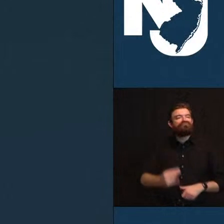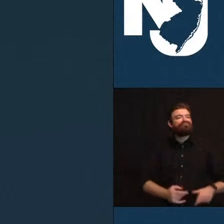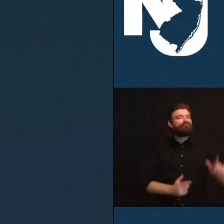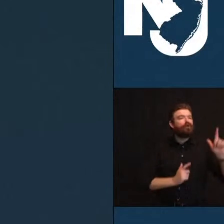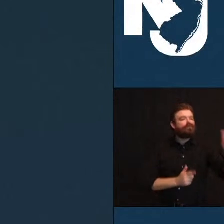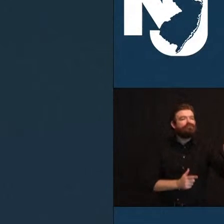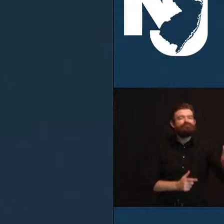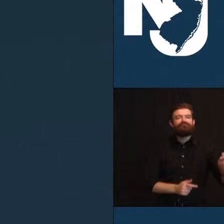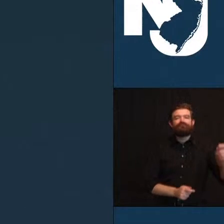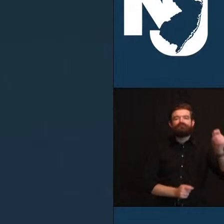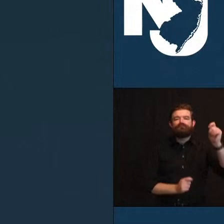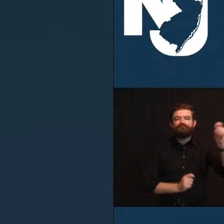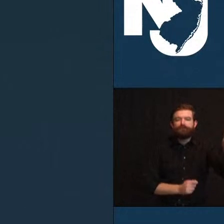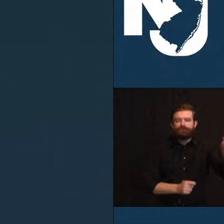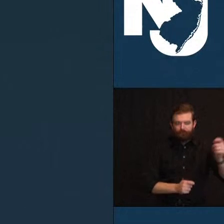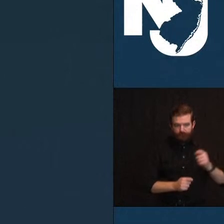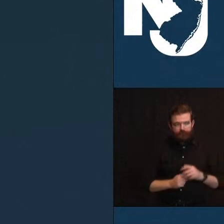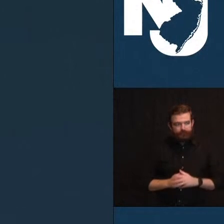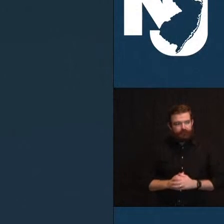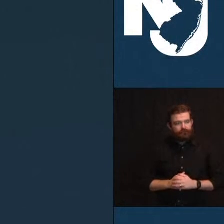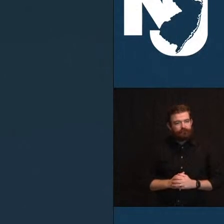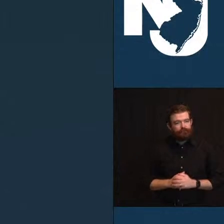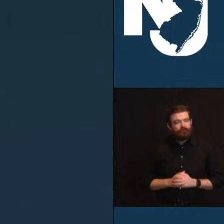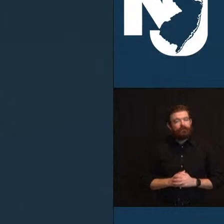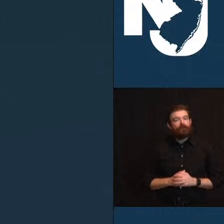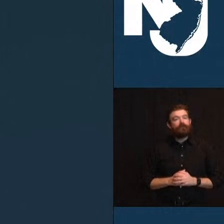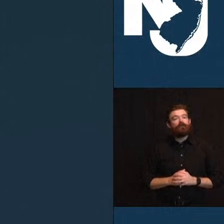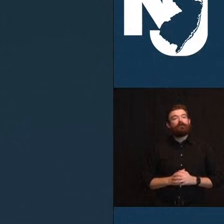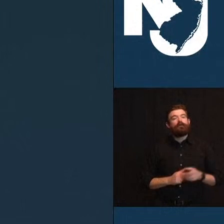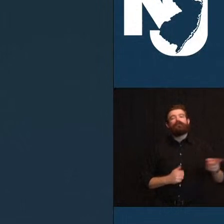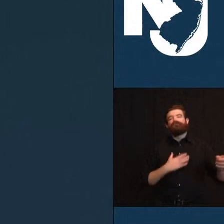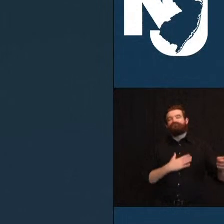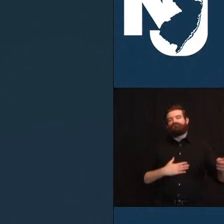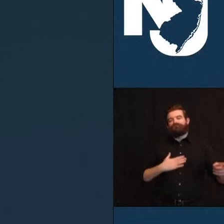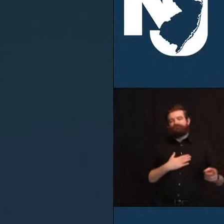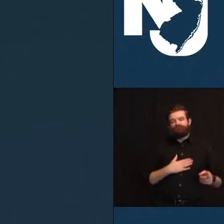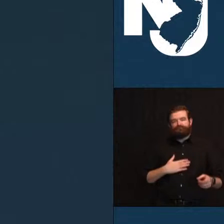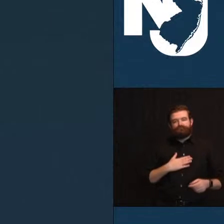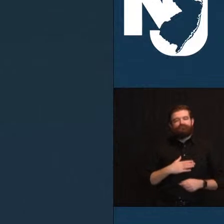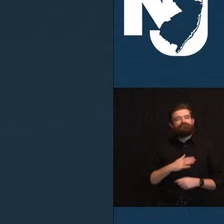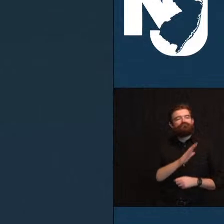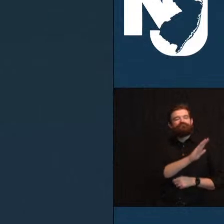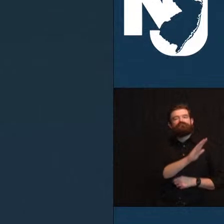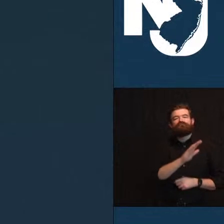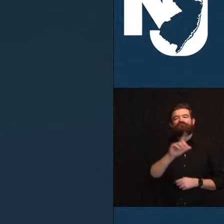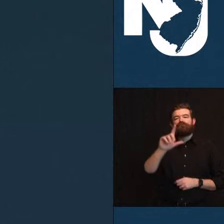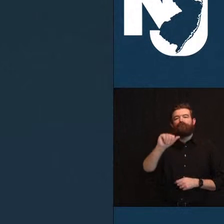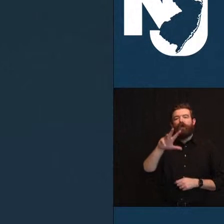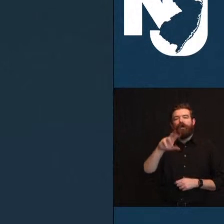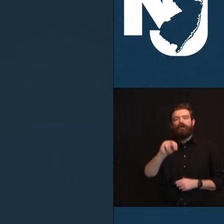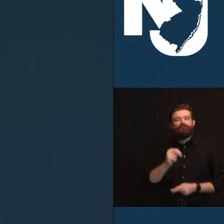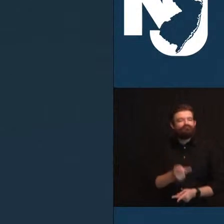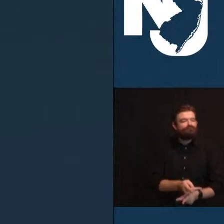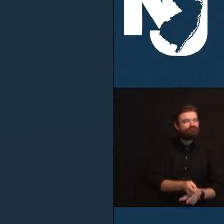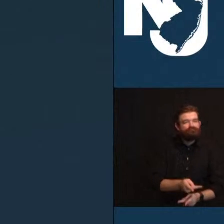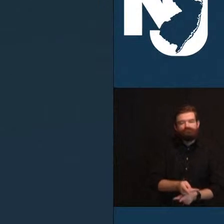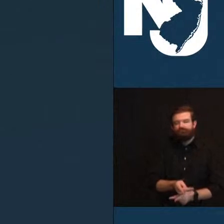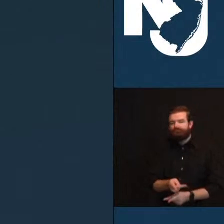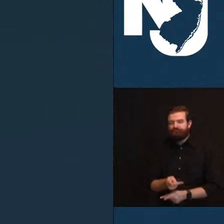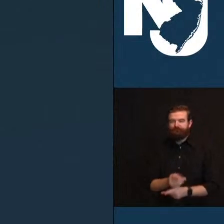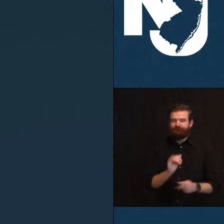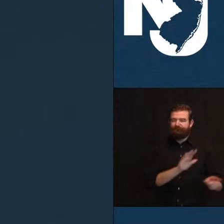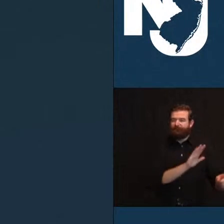Roy could often be found tending to his lawn, which was a special passion of his. Roy leaves behind his